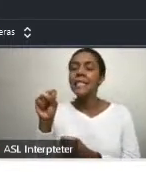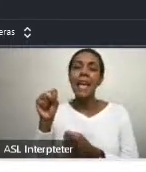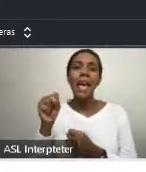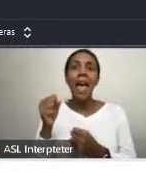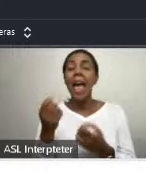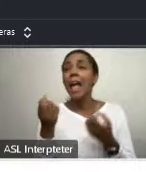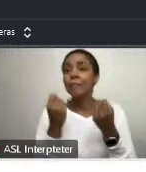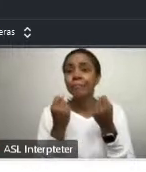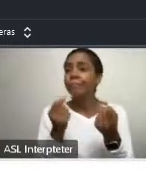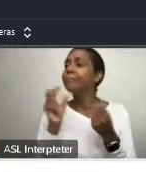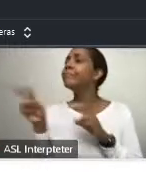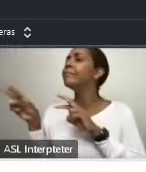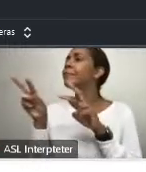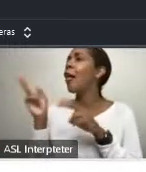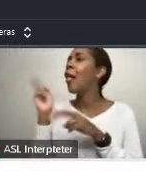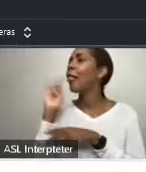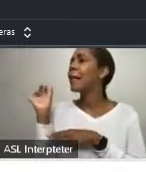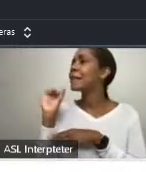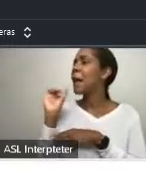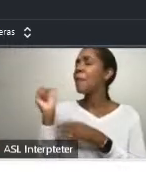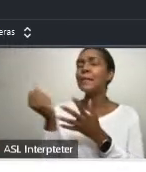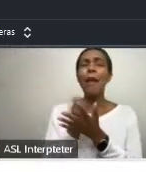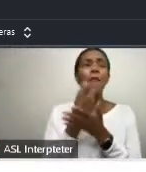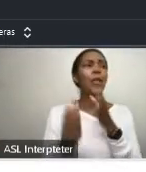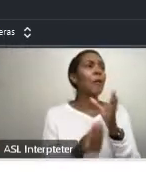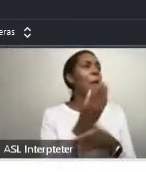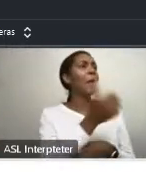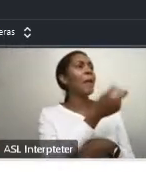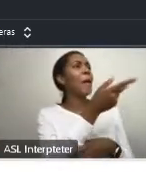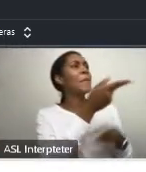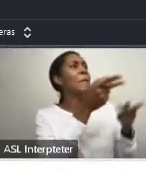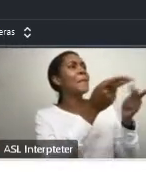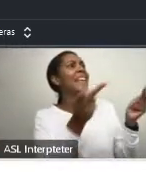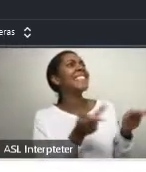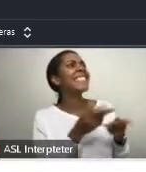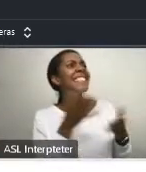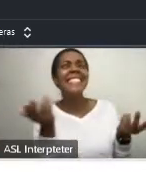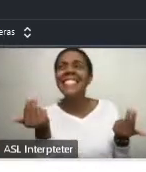other place. So,